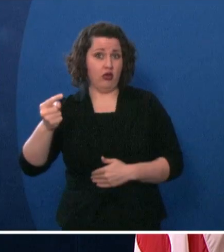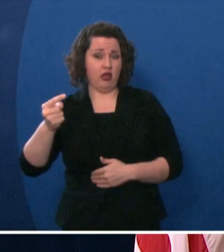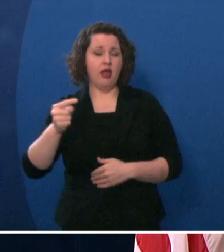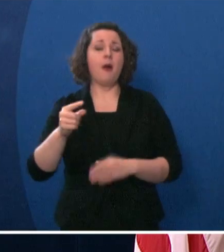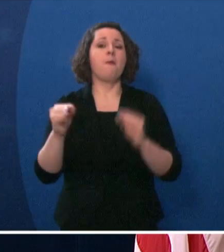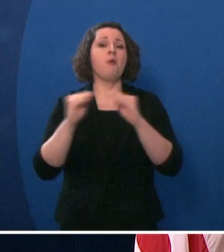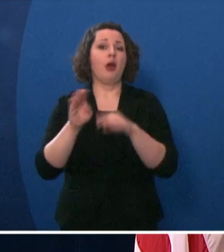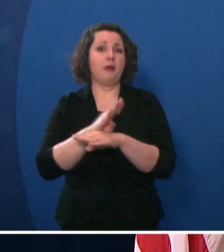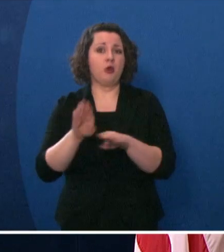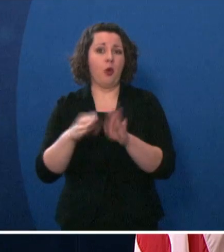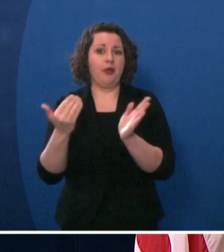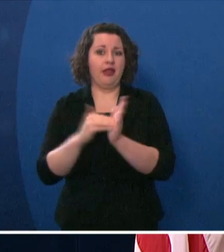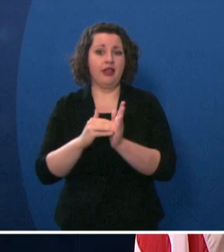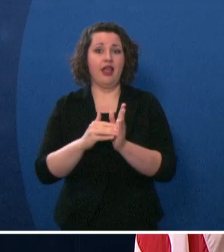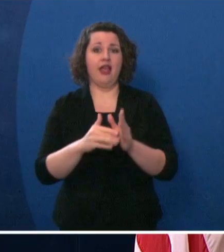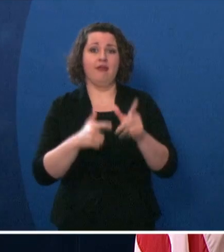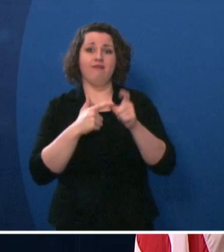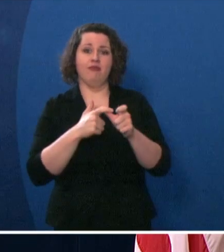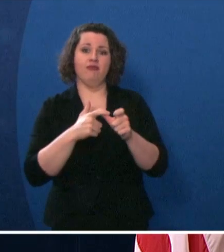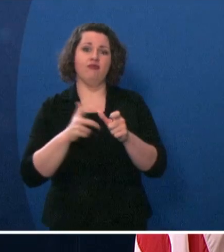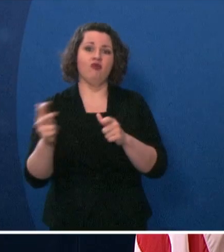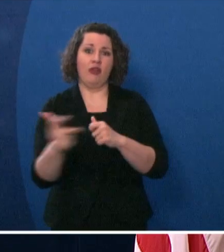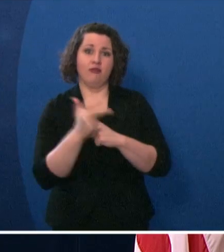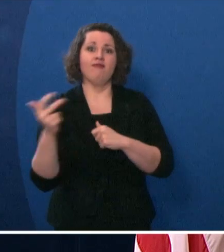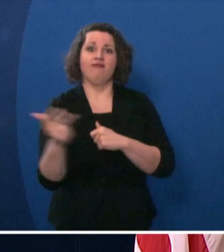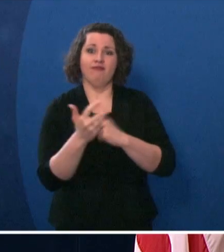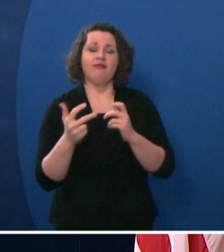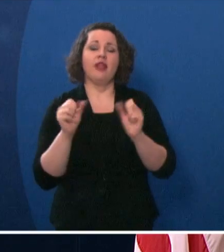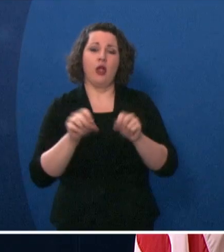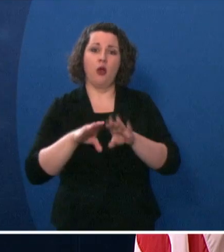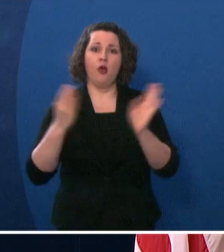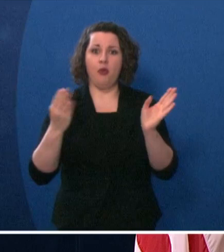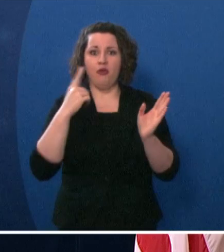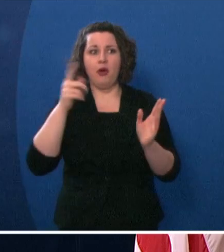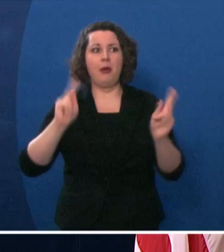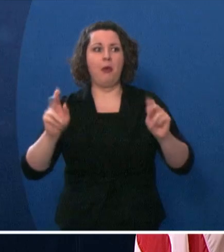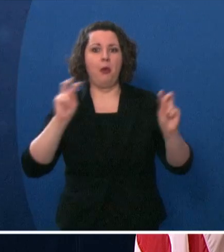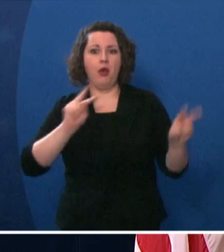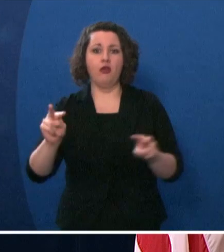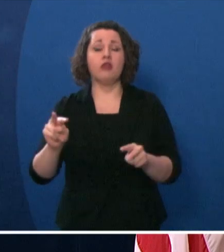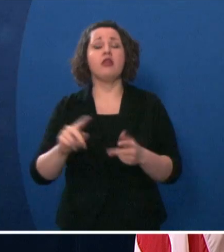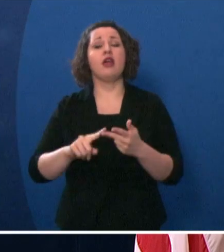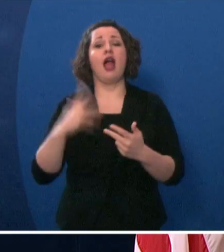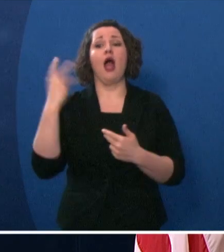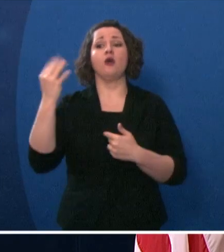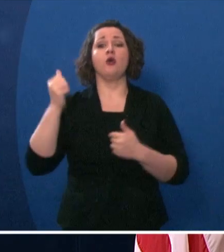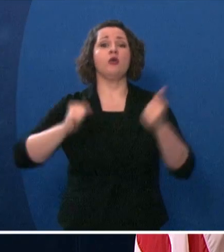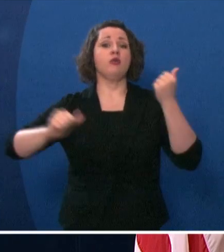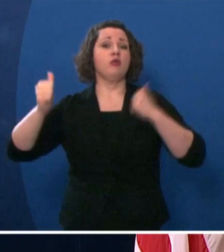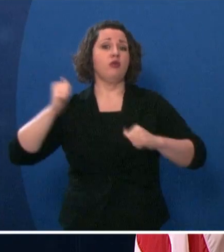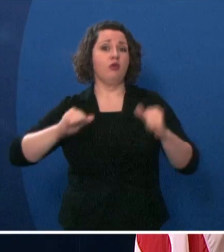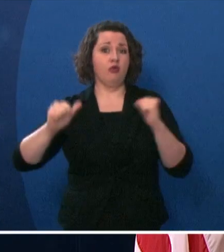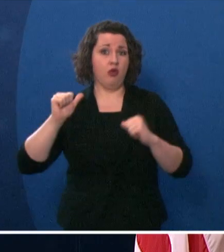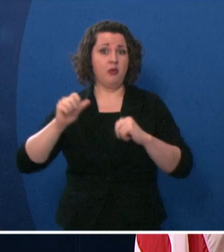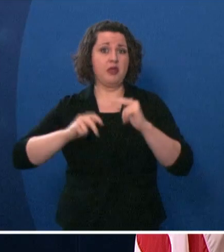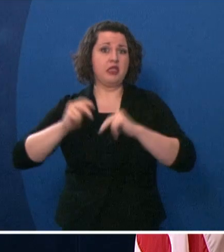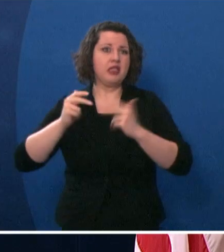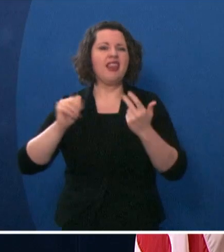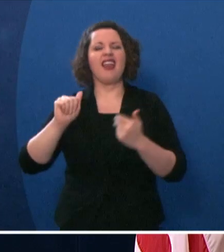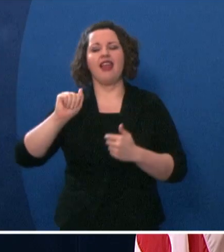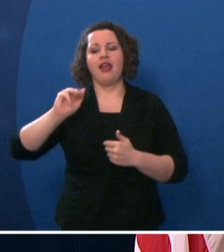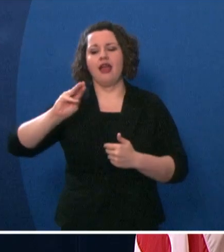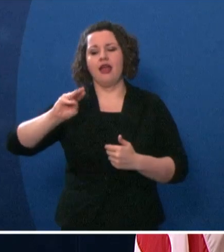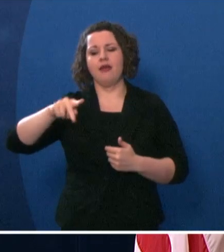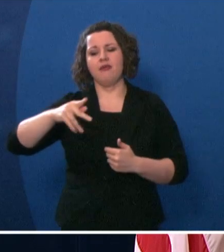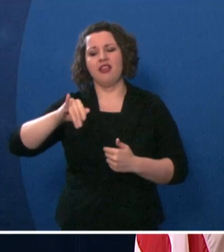reopen. Speedways and racetracks can open events to spectators. Outdoor performance venues such as amphitheaters